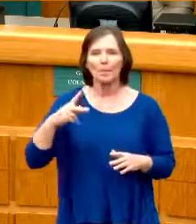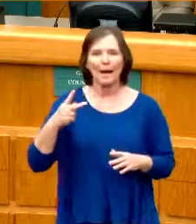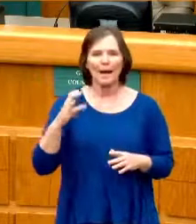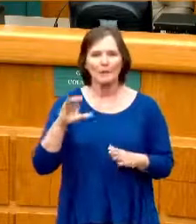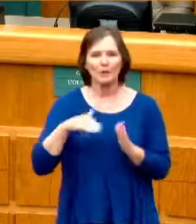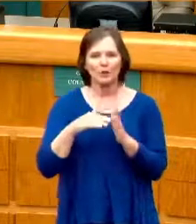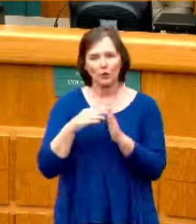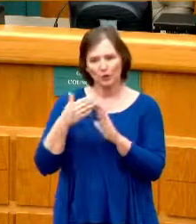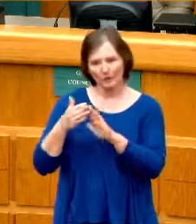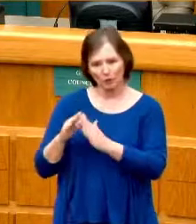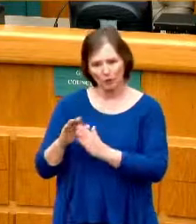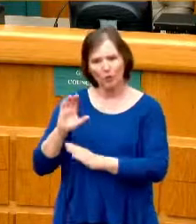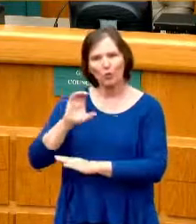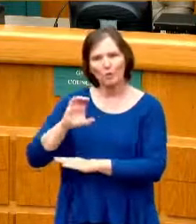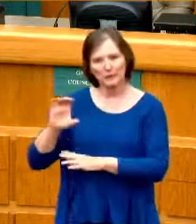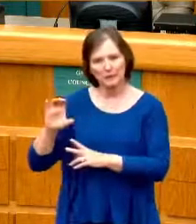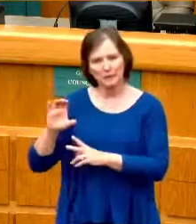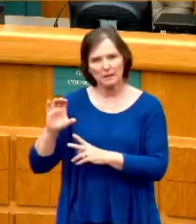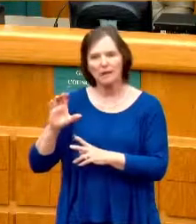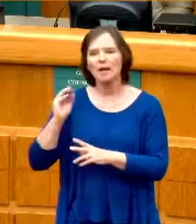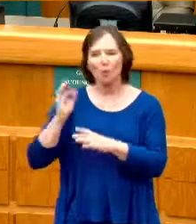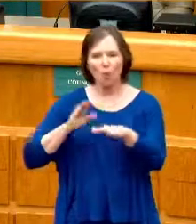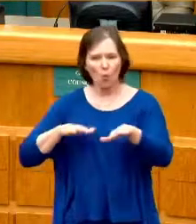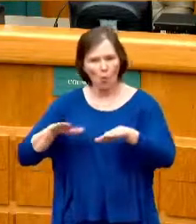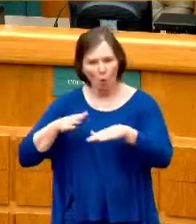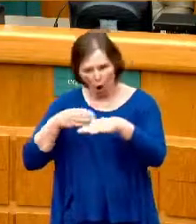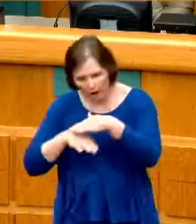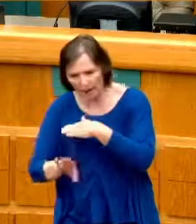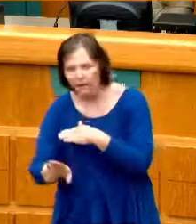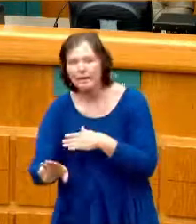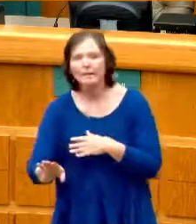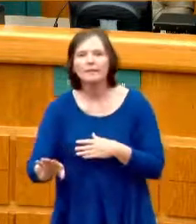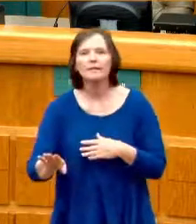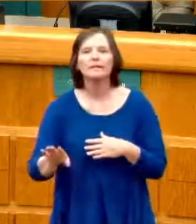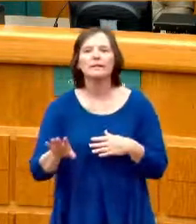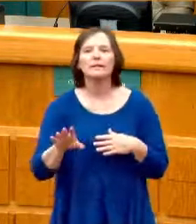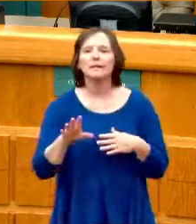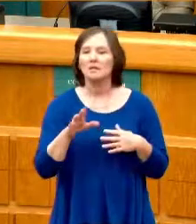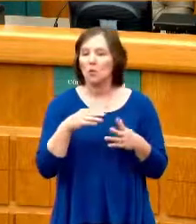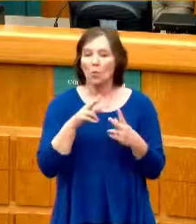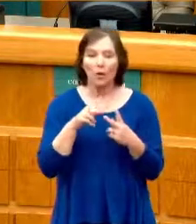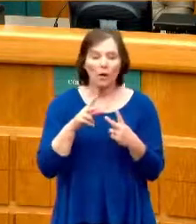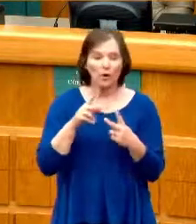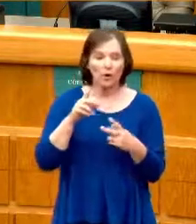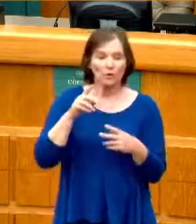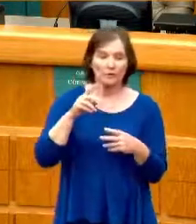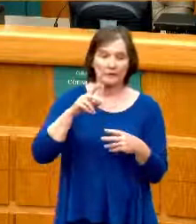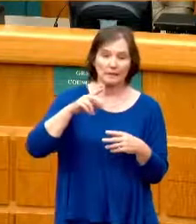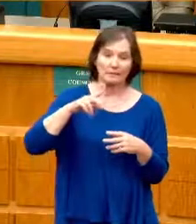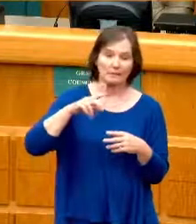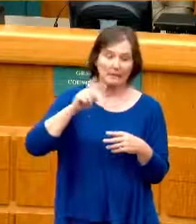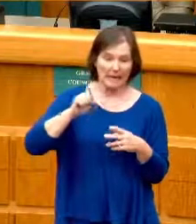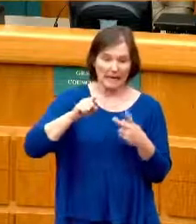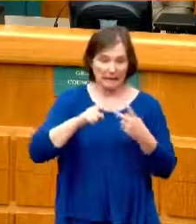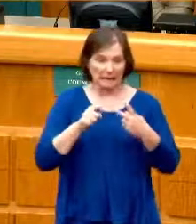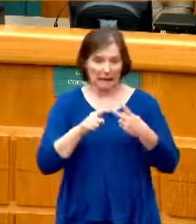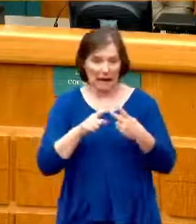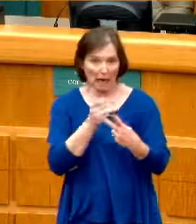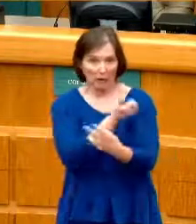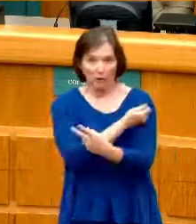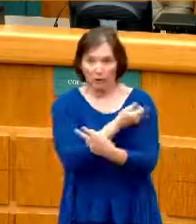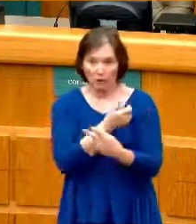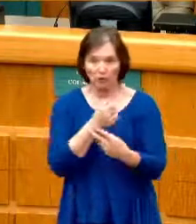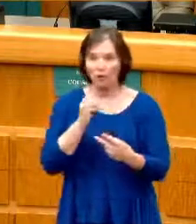So if you've had your first dose at one of our health district clinics, or if you've had a first dose from somewhere else, it doesn't